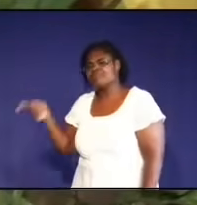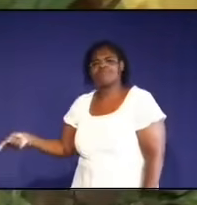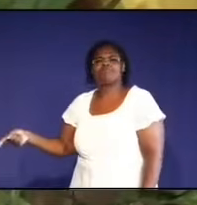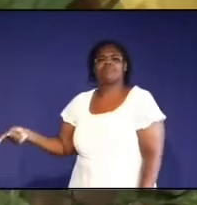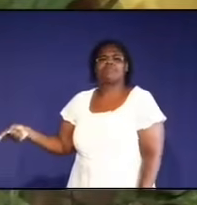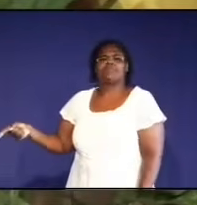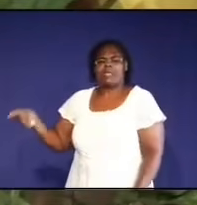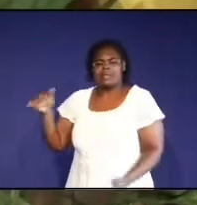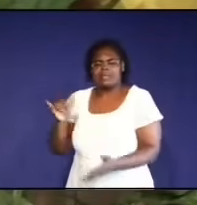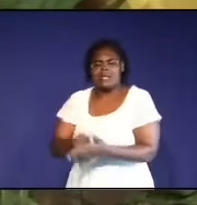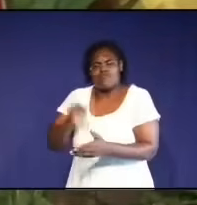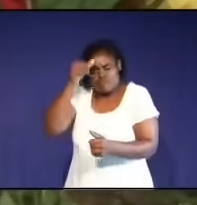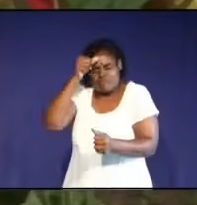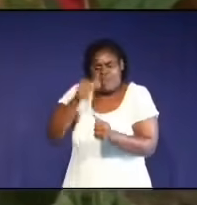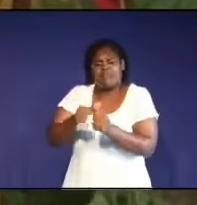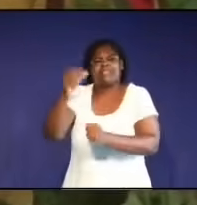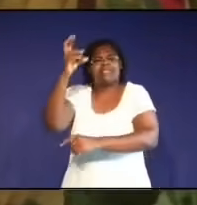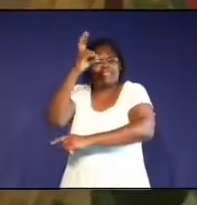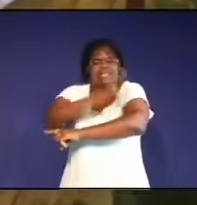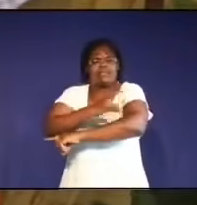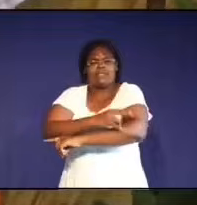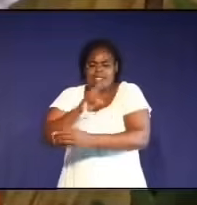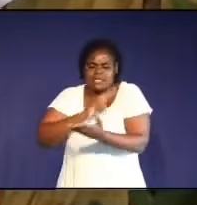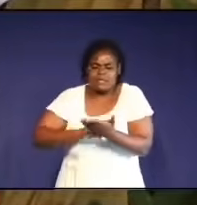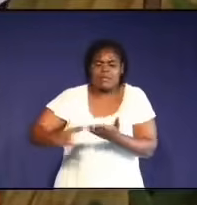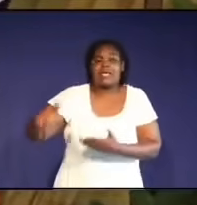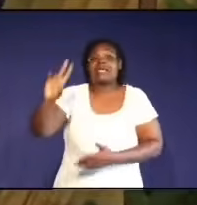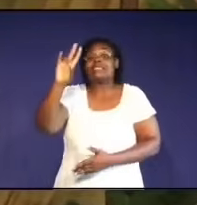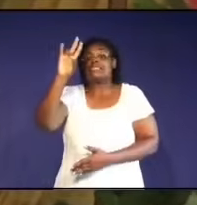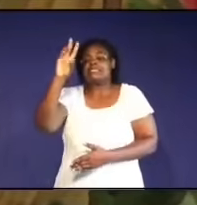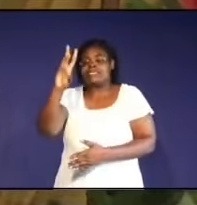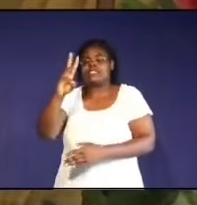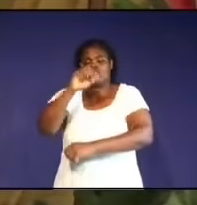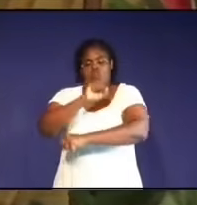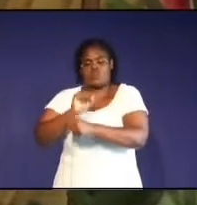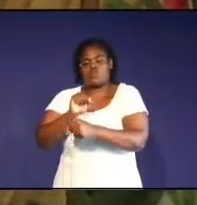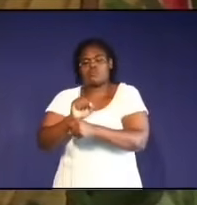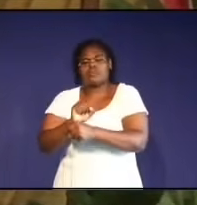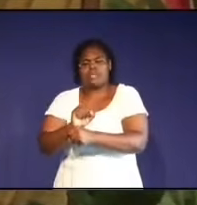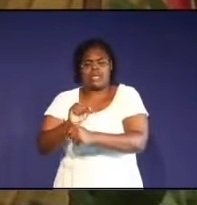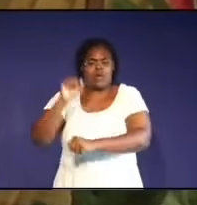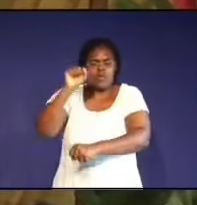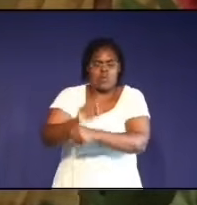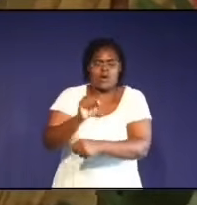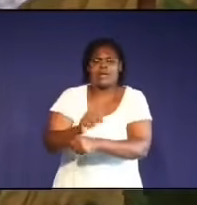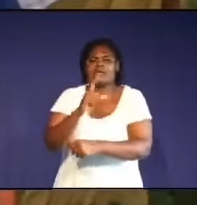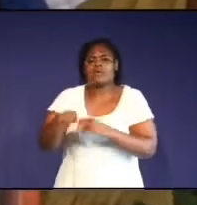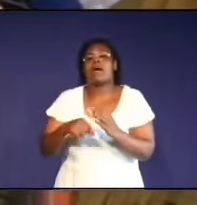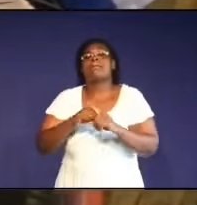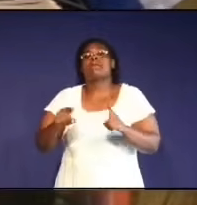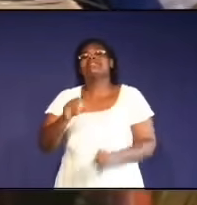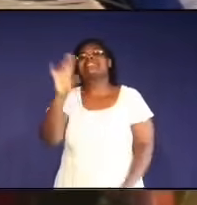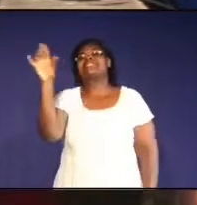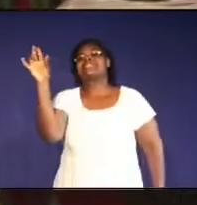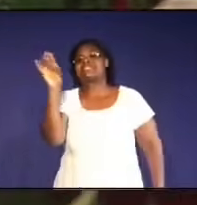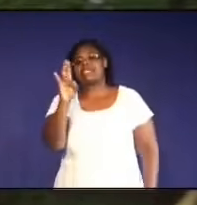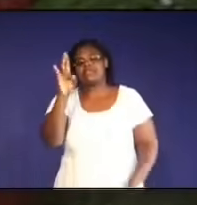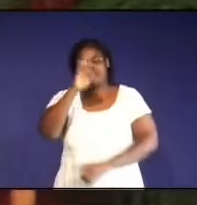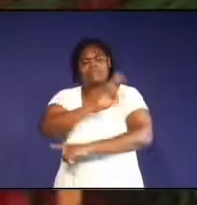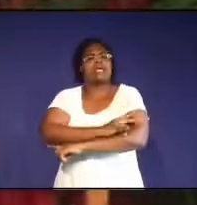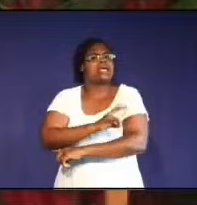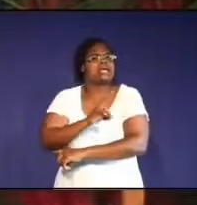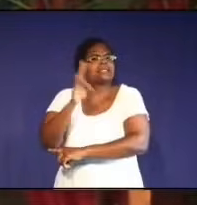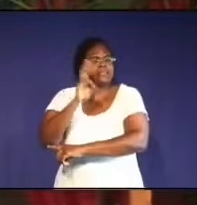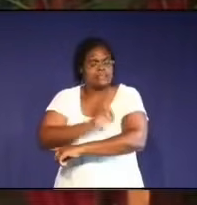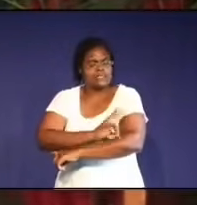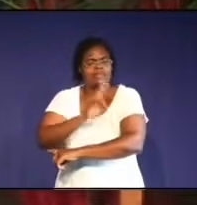holy. 6 days shalt thou labor and do all your work, but the seventh day. Now I hear you.